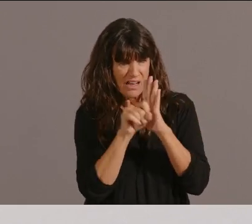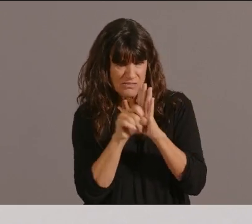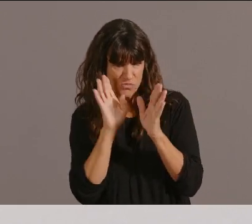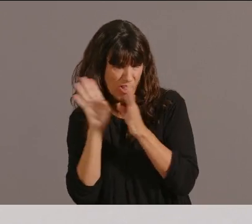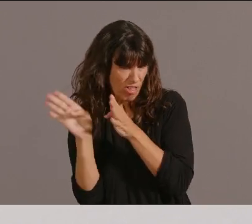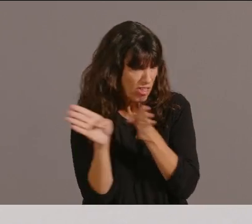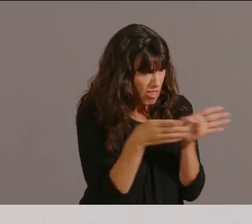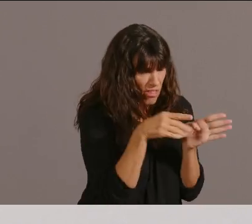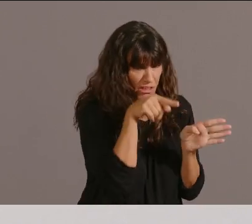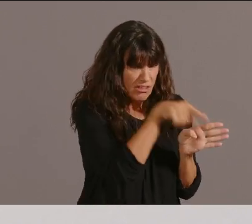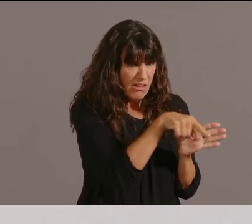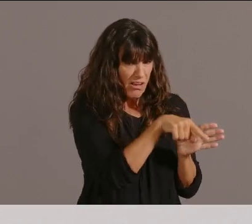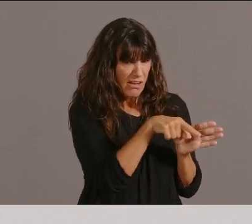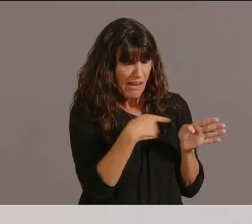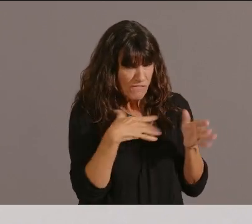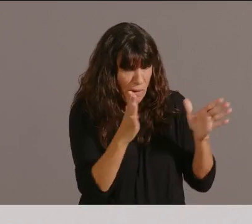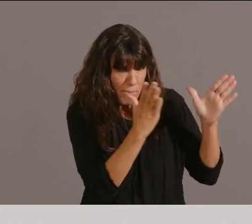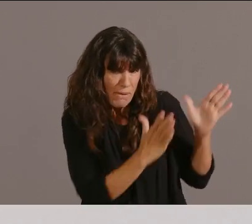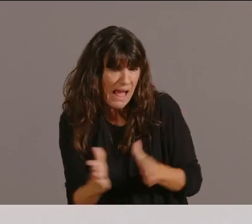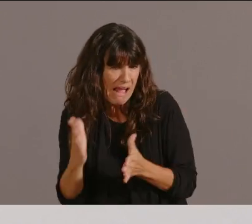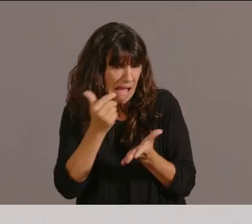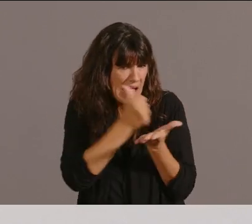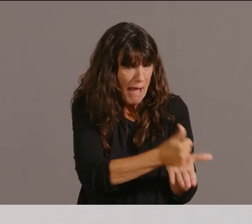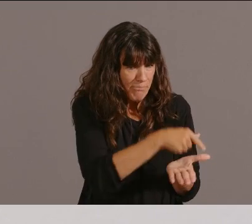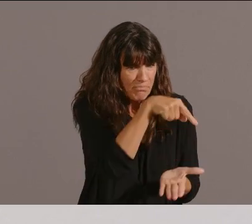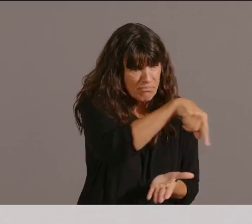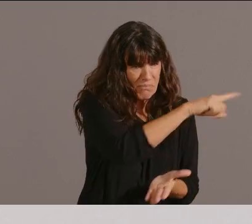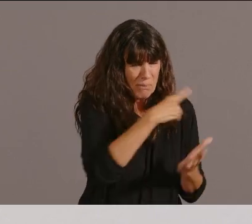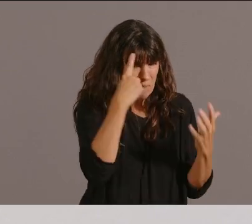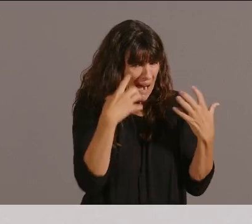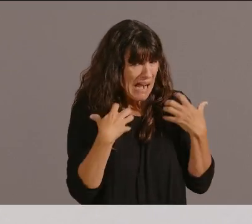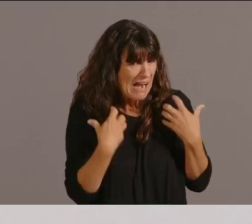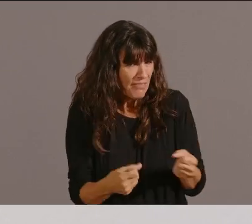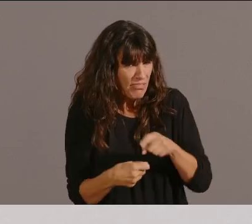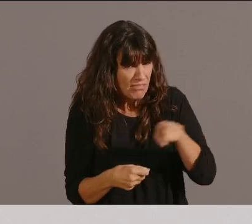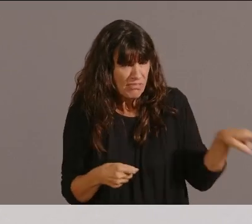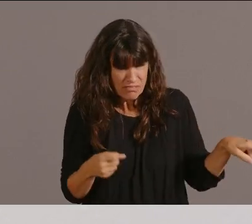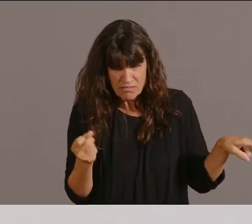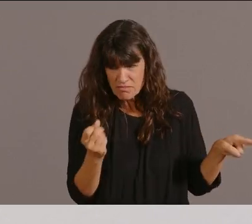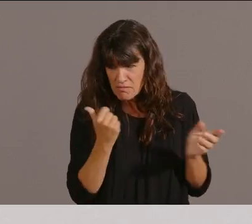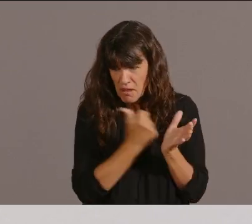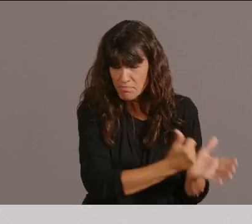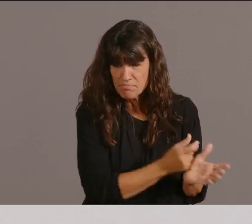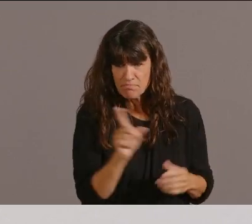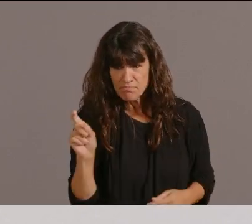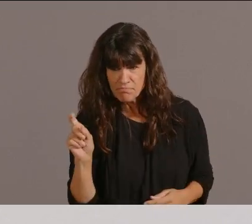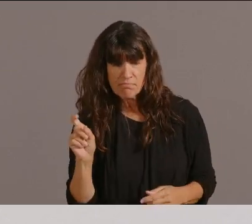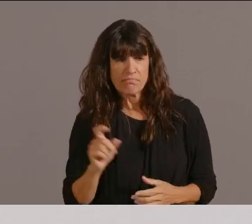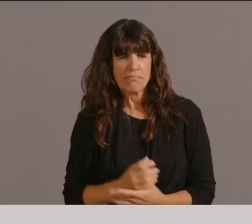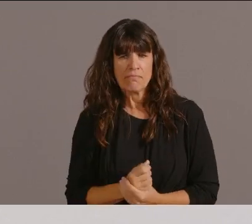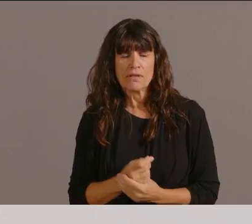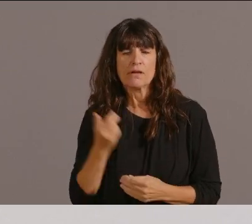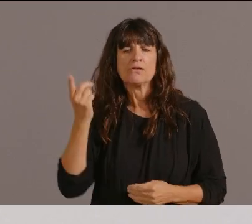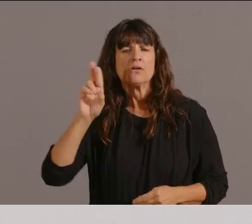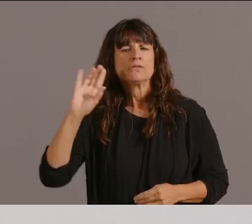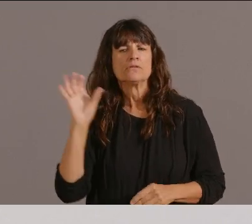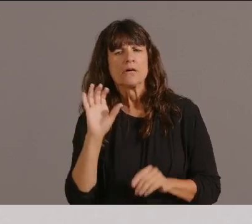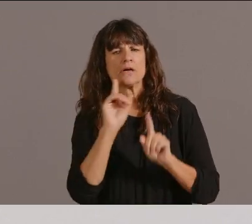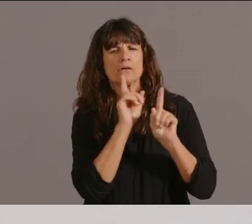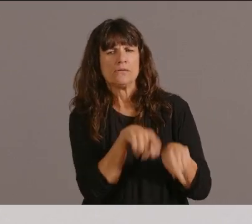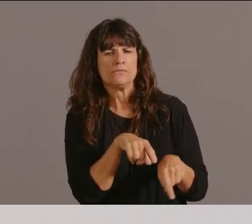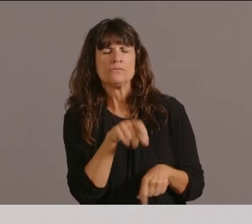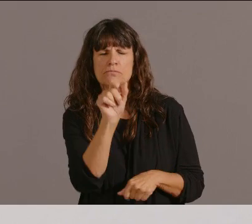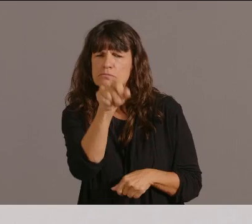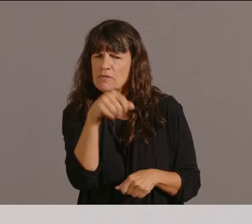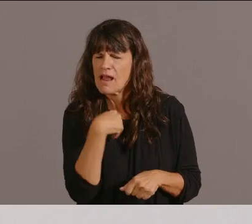the pipeline when it comes to mental health in Arizona? Yes, so we have a couple of initiatives that we'll be